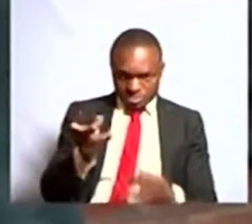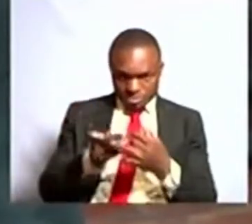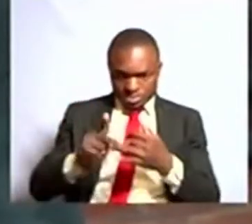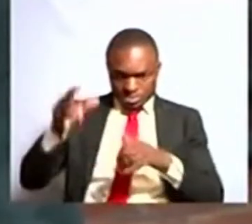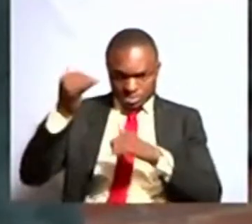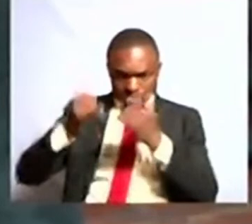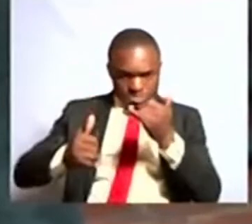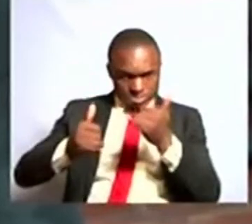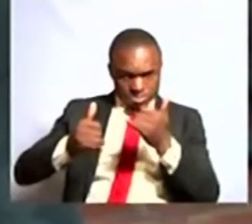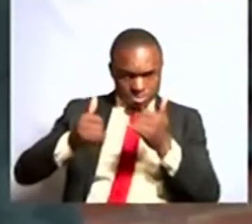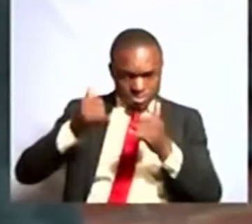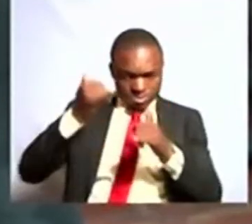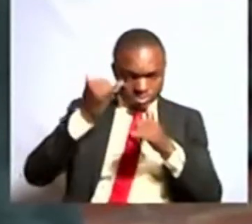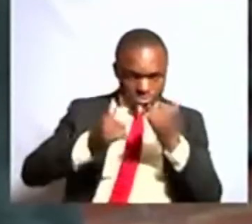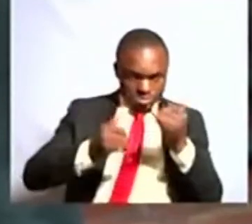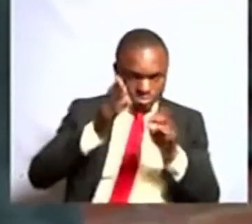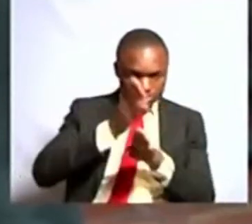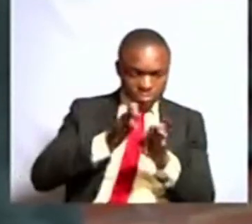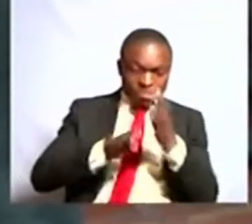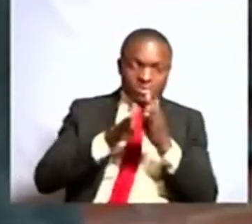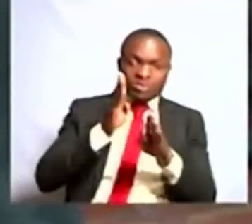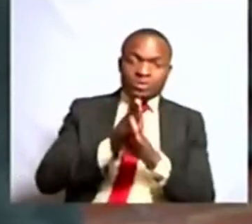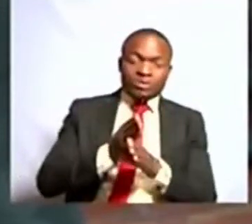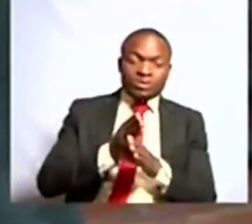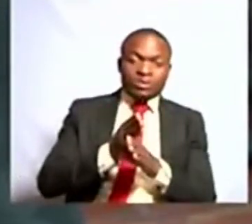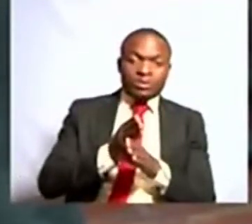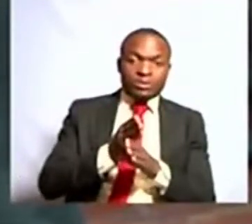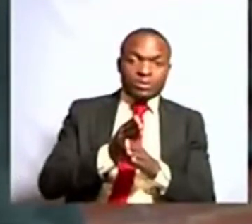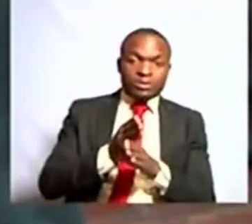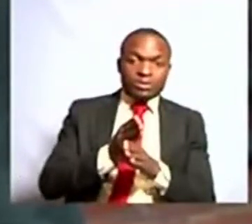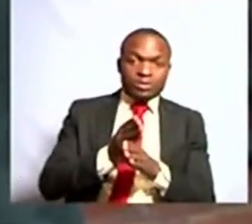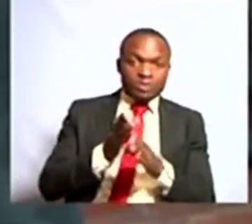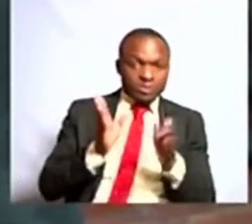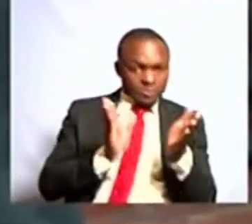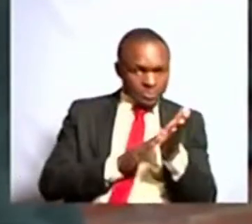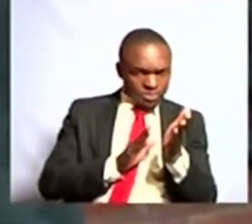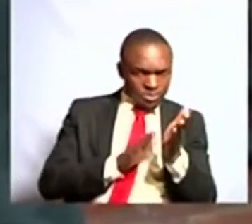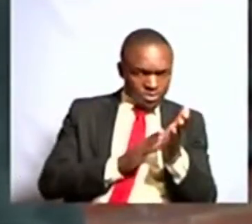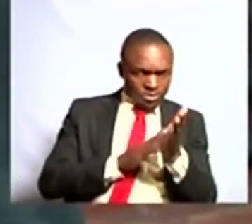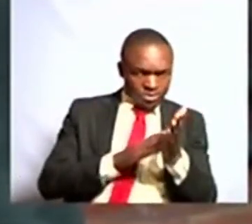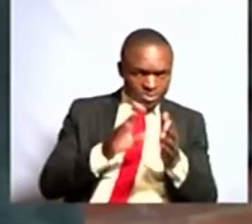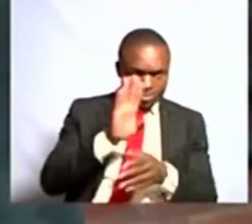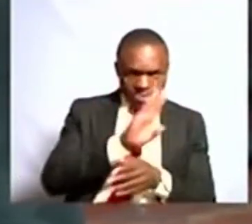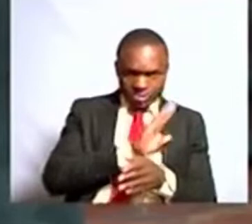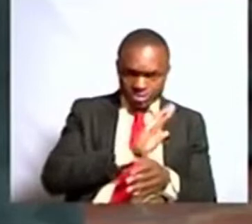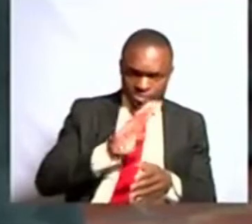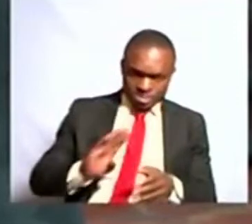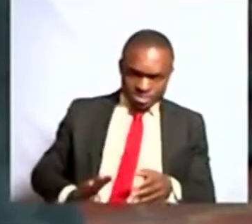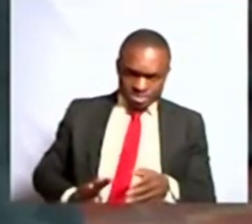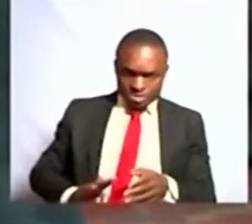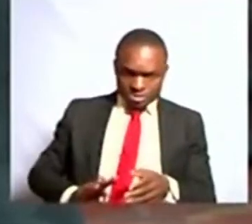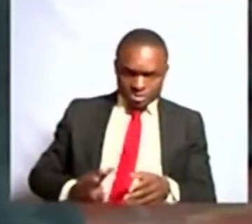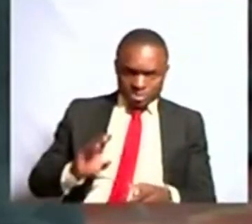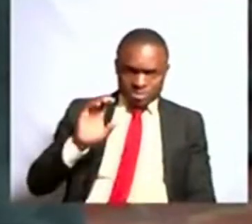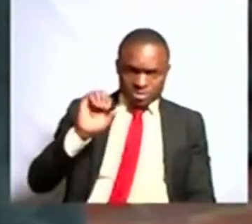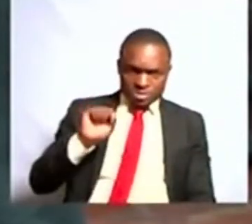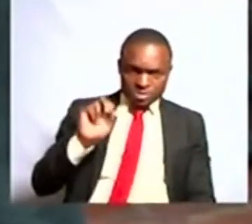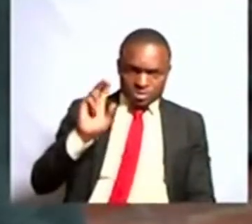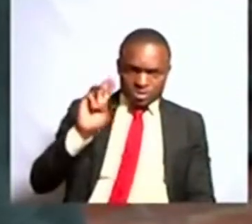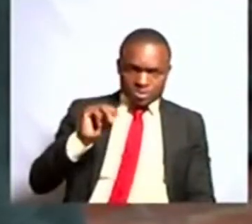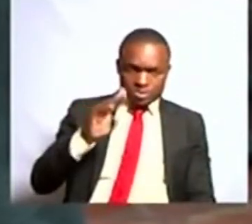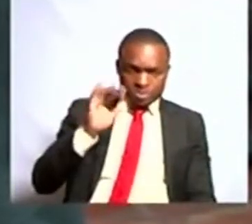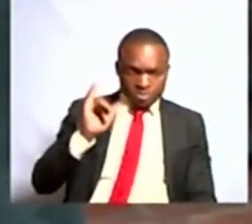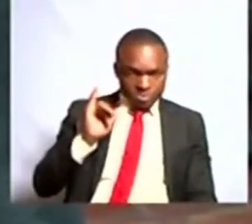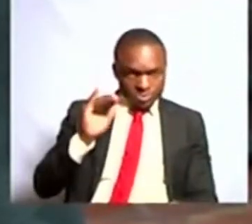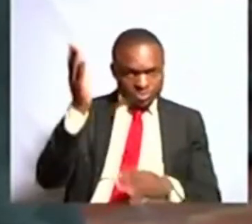complete the completion, I mean, to construct Menje STEM boarding school, completion of Unsumbu border post, and the